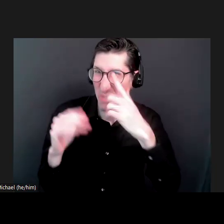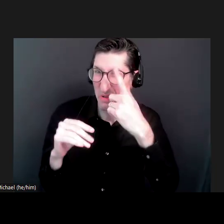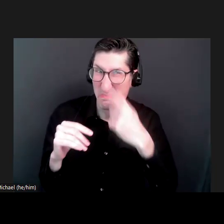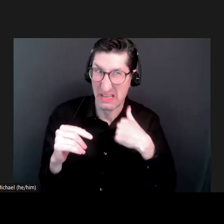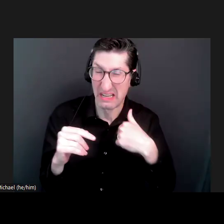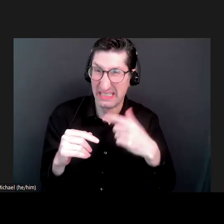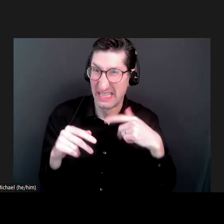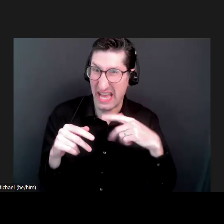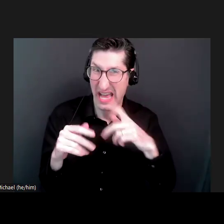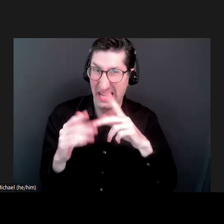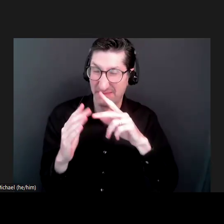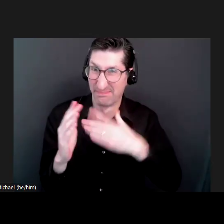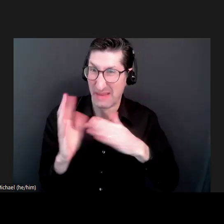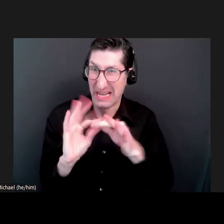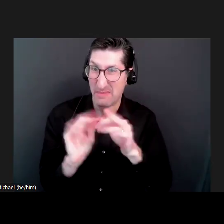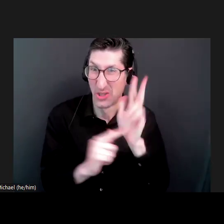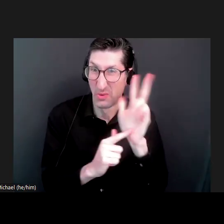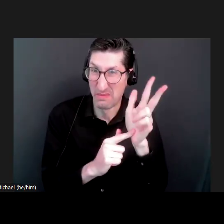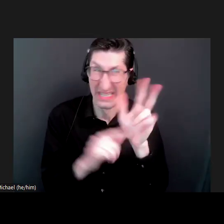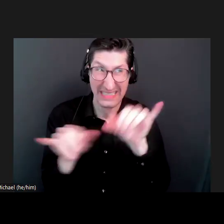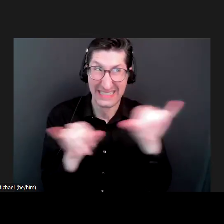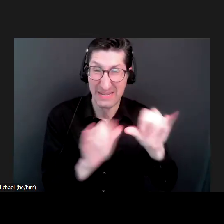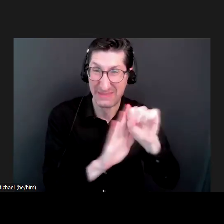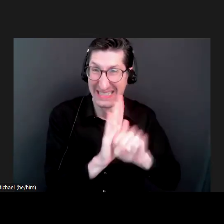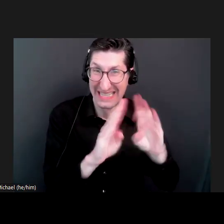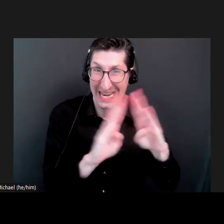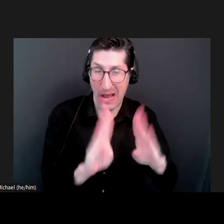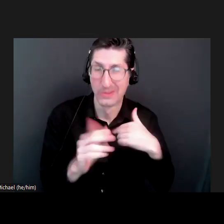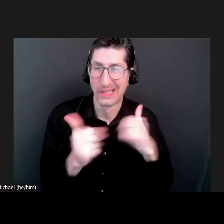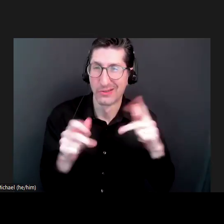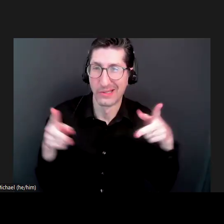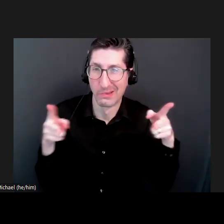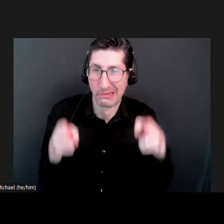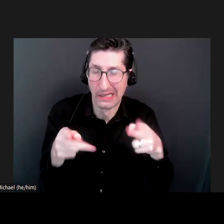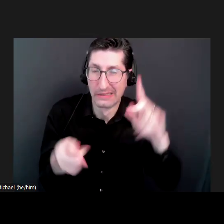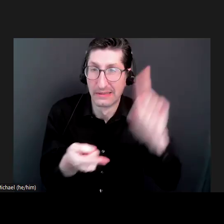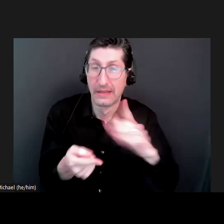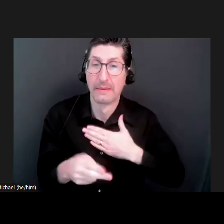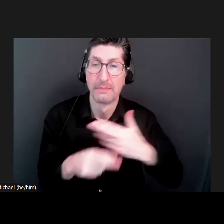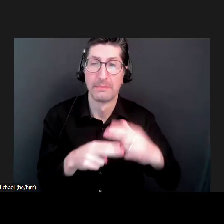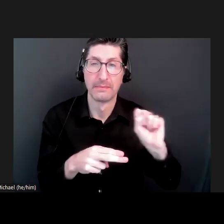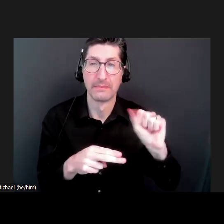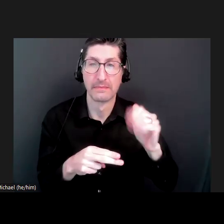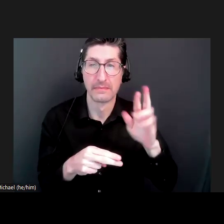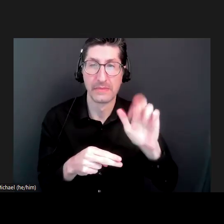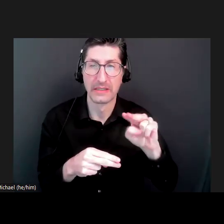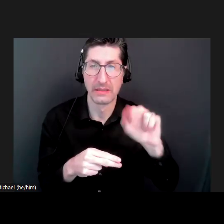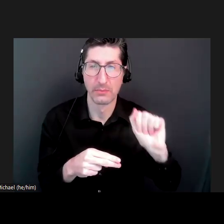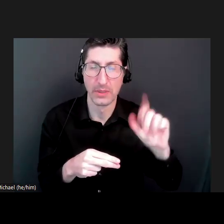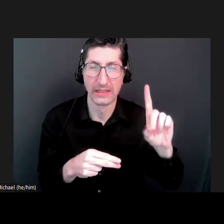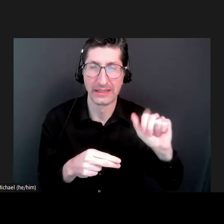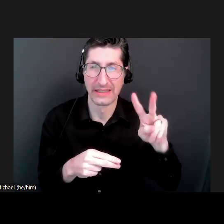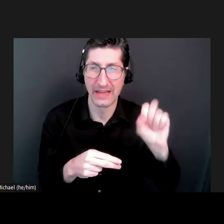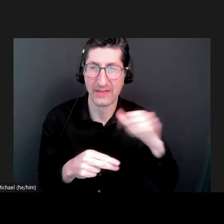House, so I'll try to make it briefer. My name is Sabrina Davis. I am the Environmental Justice Director at